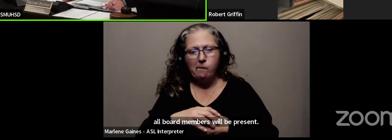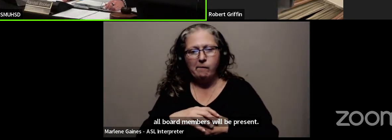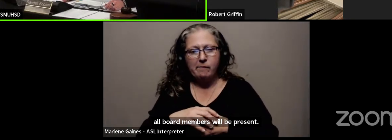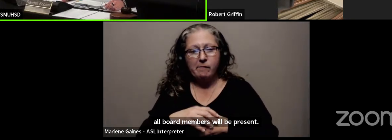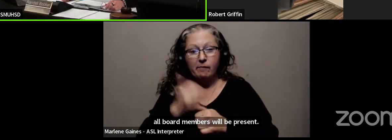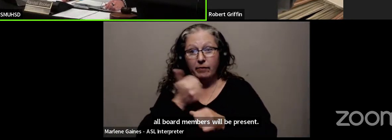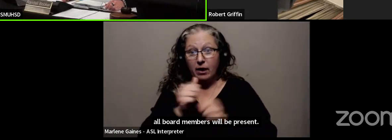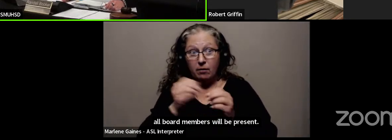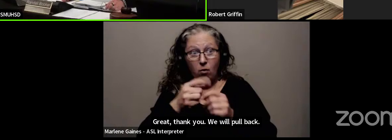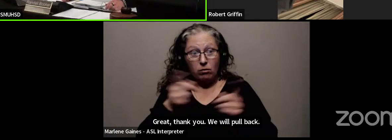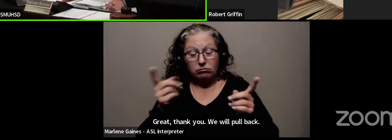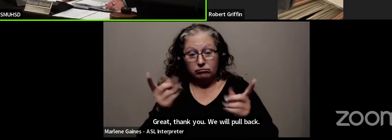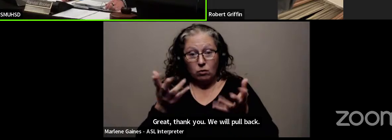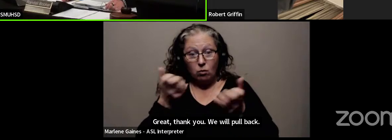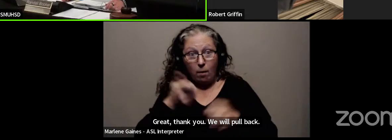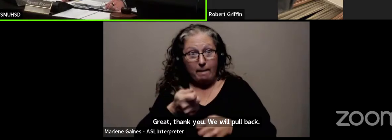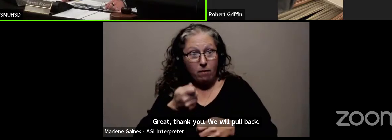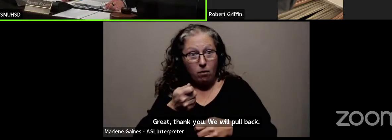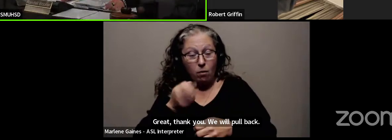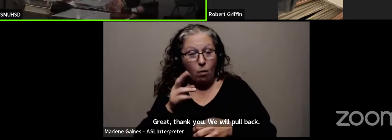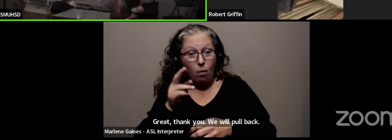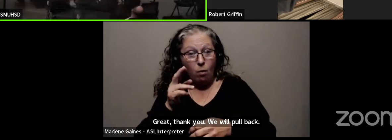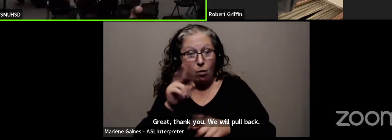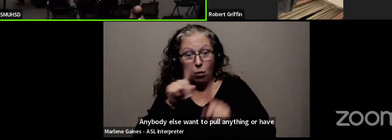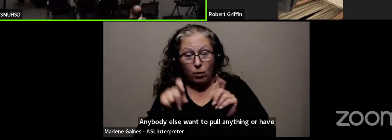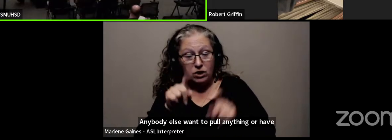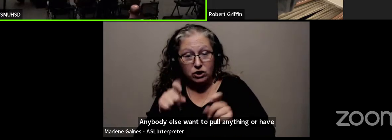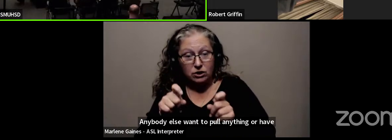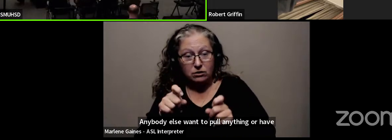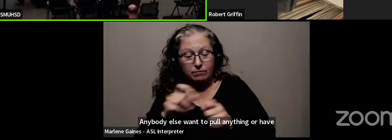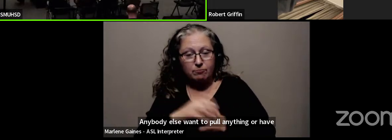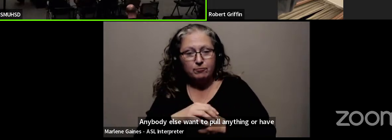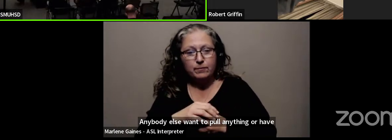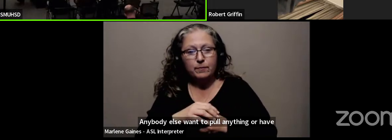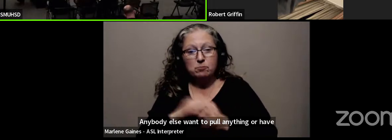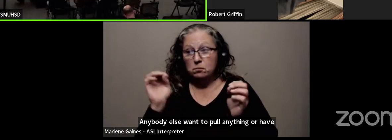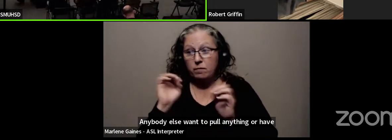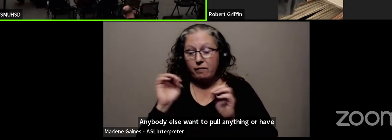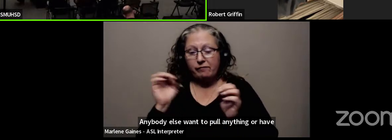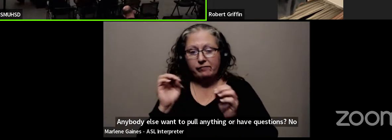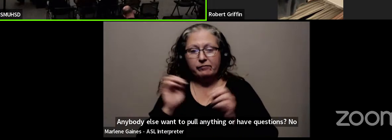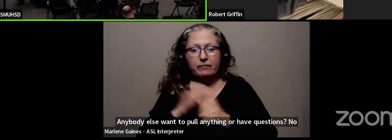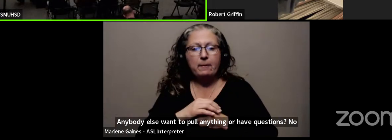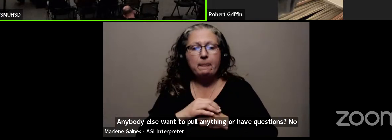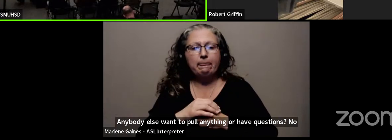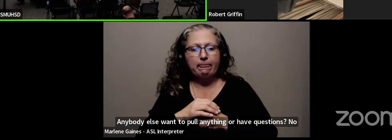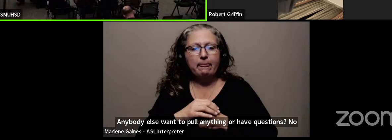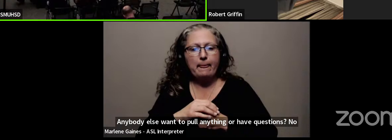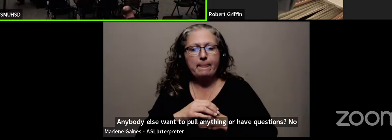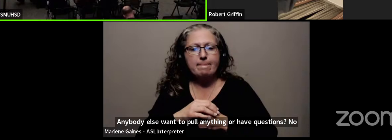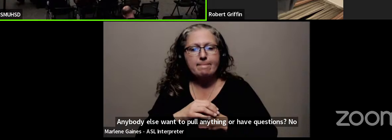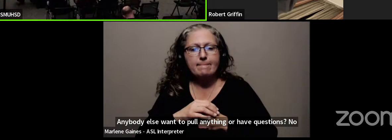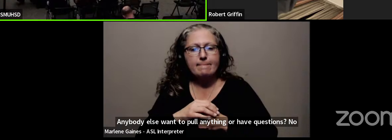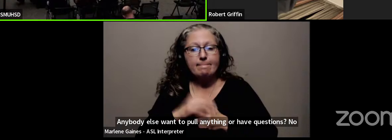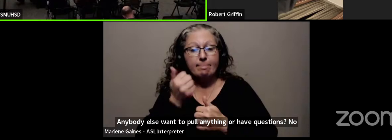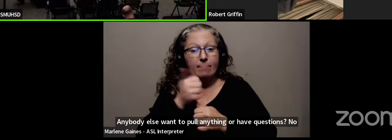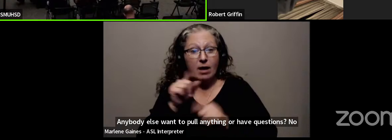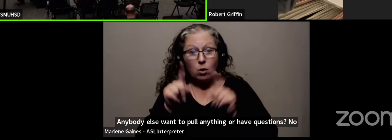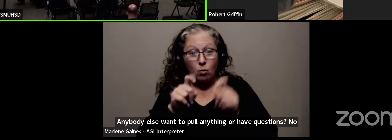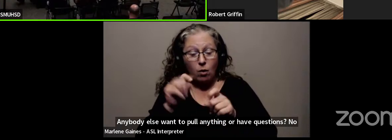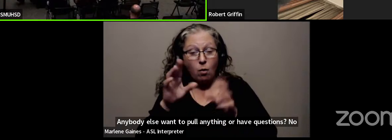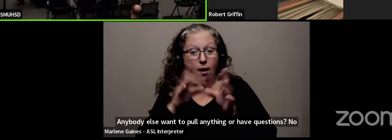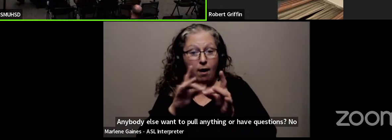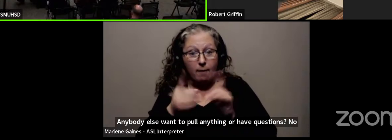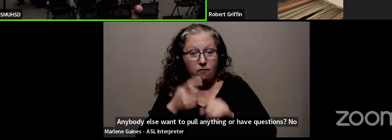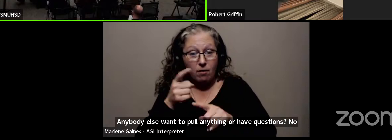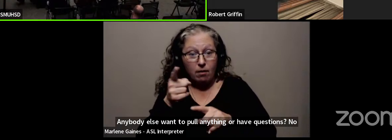Anybody else want to pull anything or have questions? No. Okay. Are there any questions or comments from the